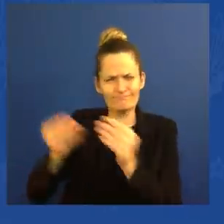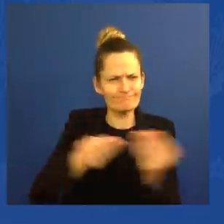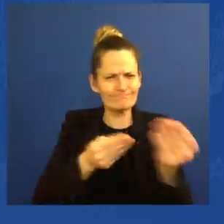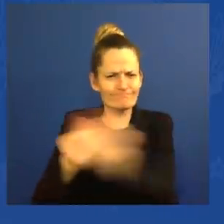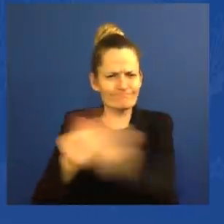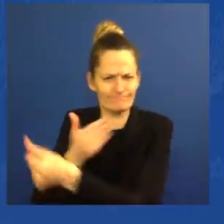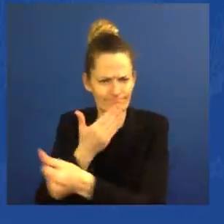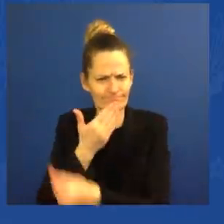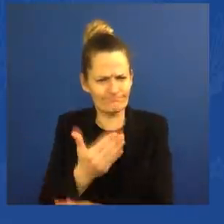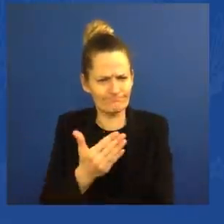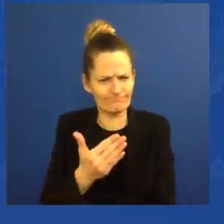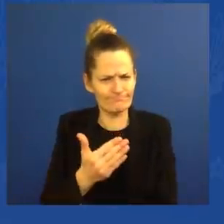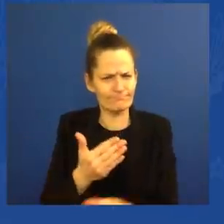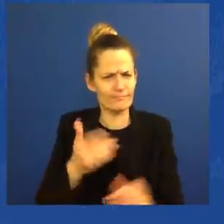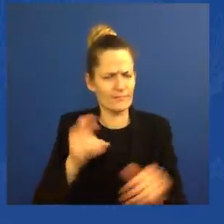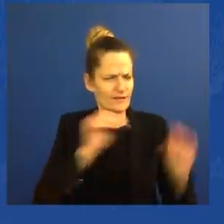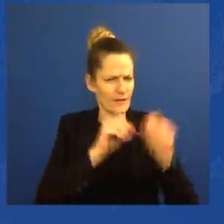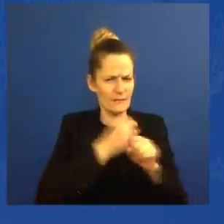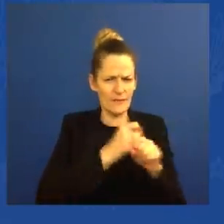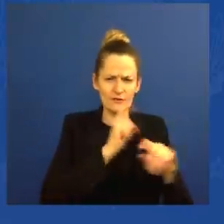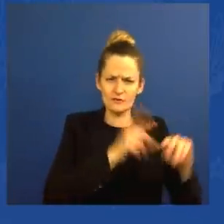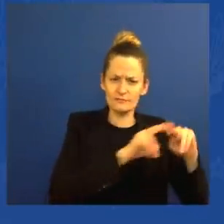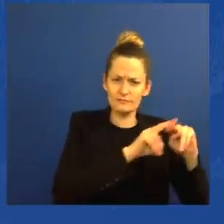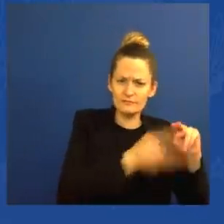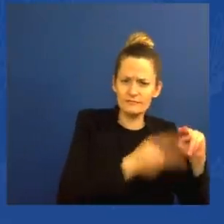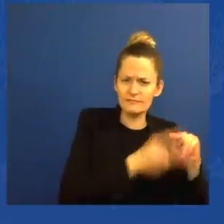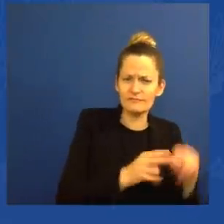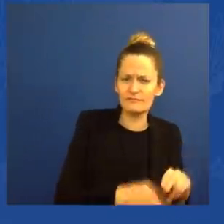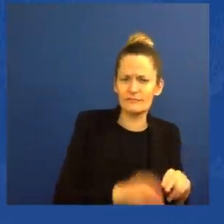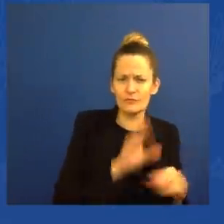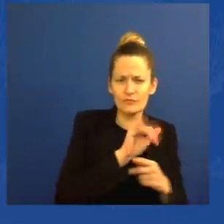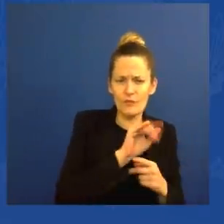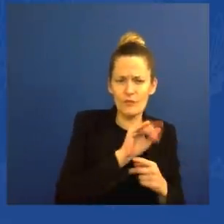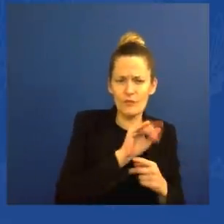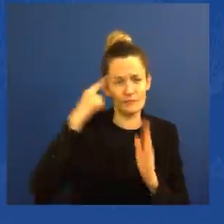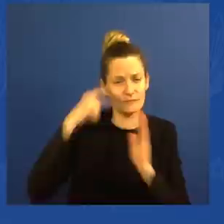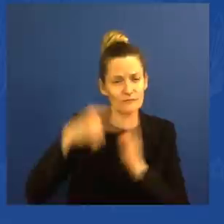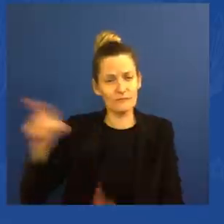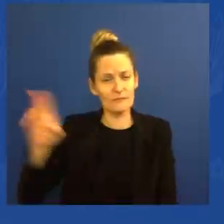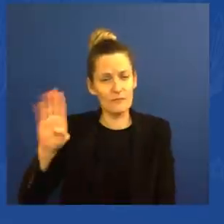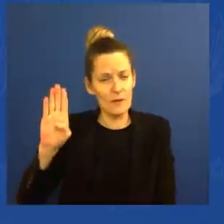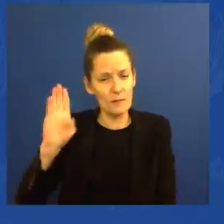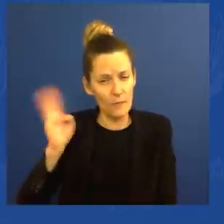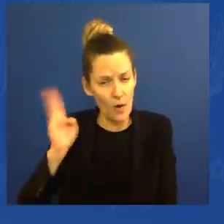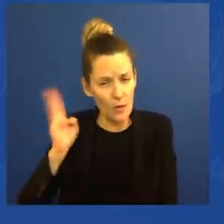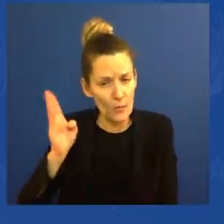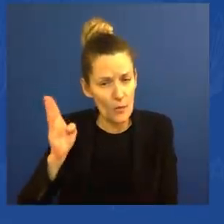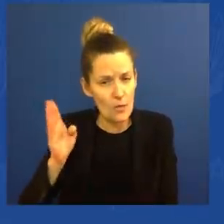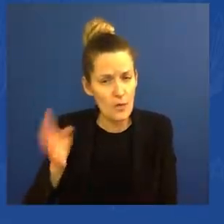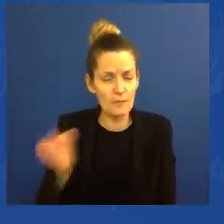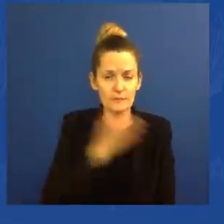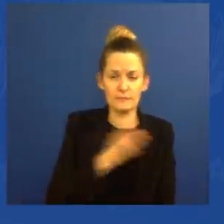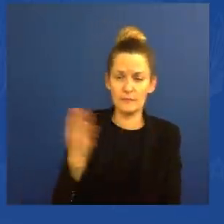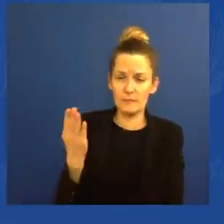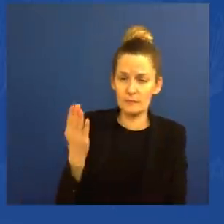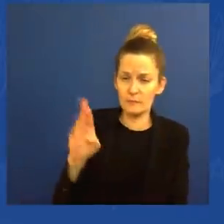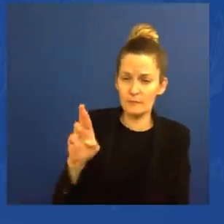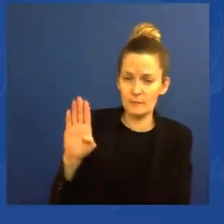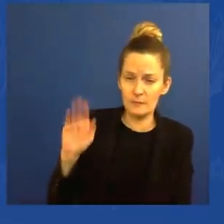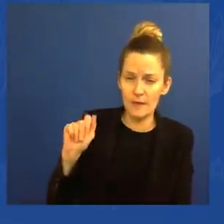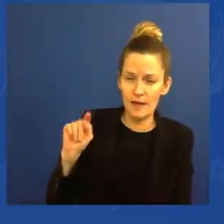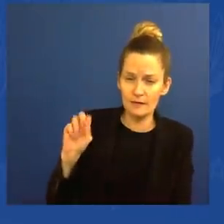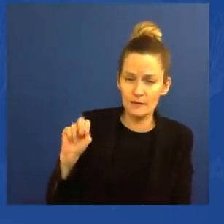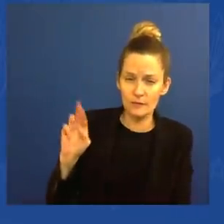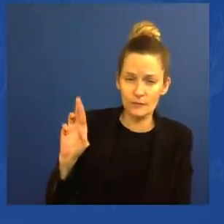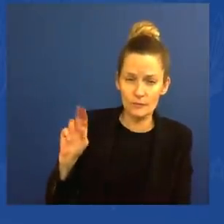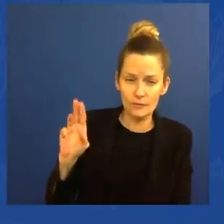Baltimore and in New York City, to address homelessness and affordable housing, like you're doing in Tacoma and